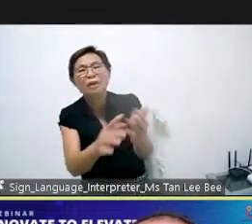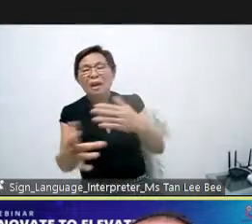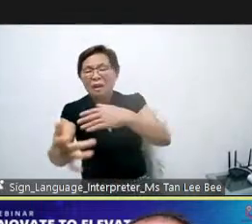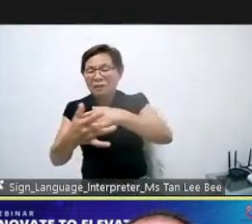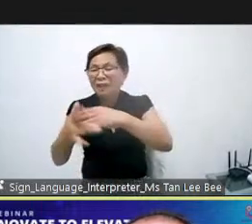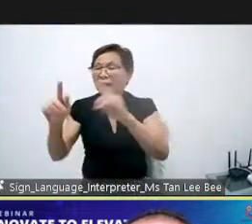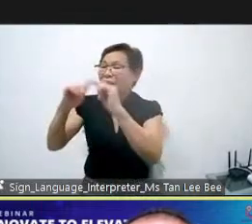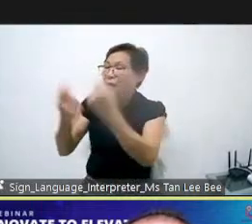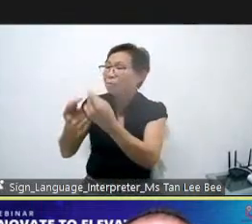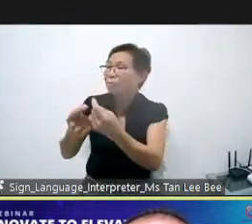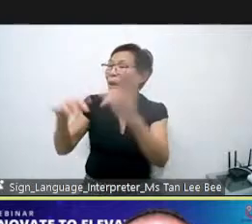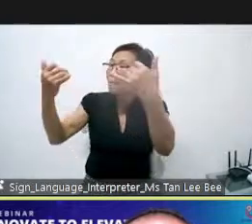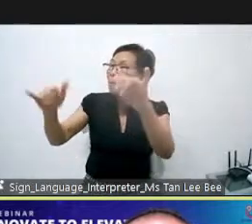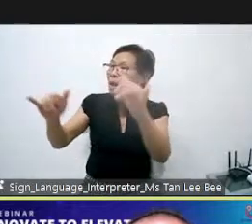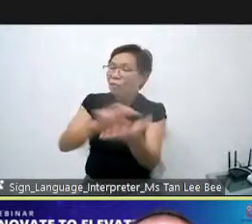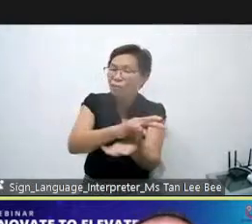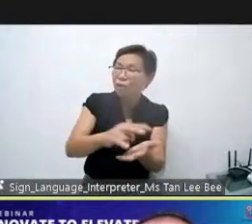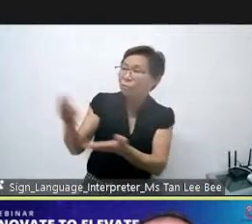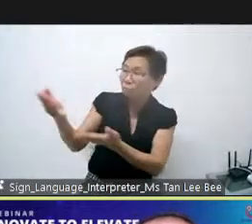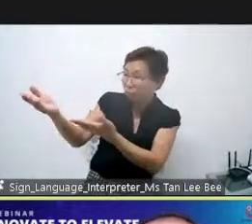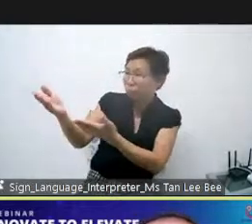my introduction video. Thank you.